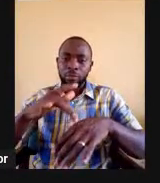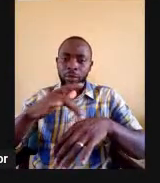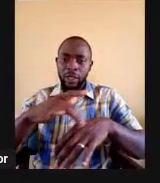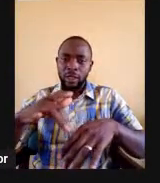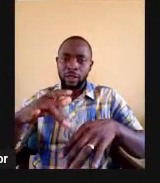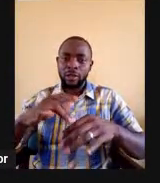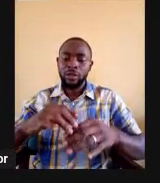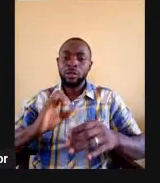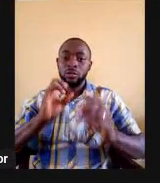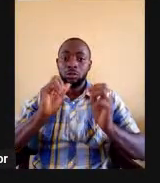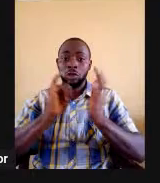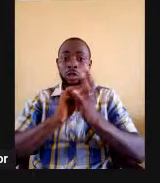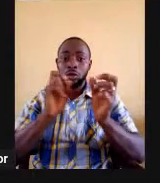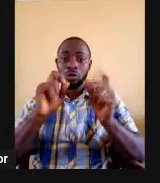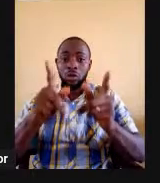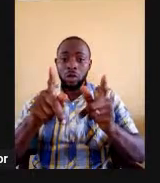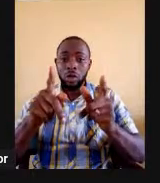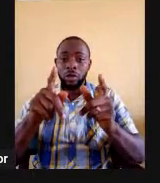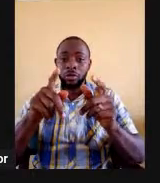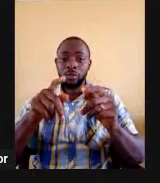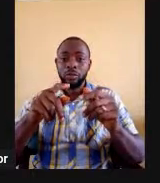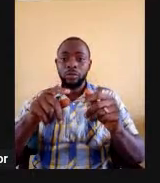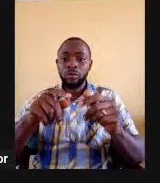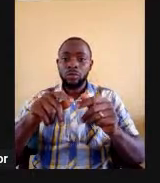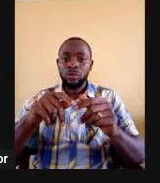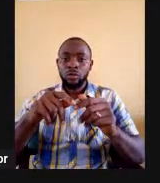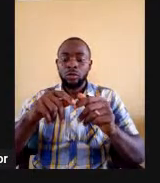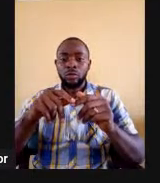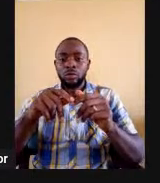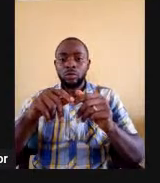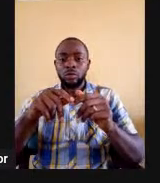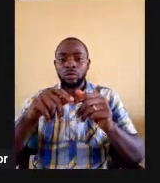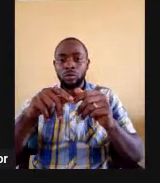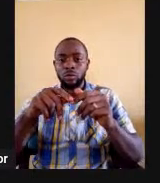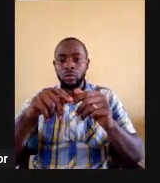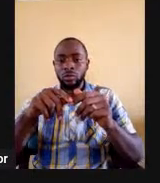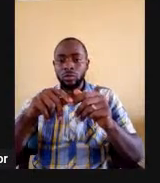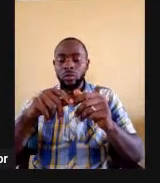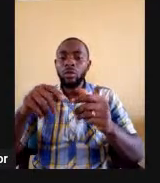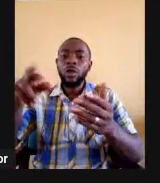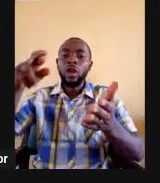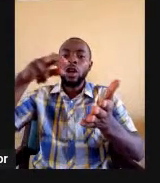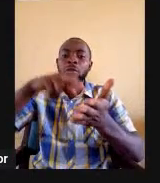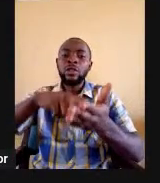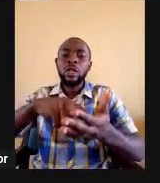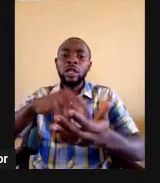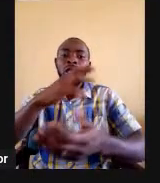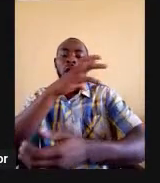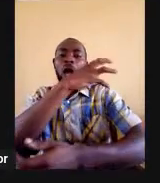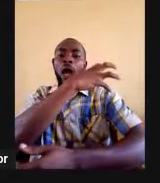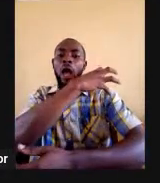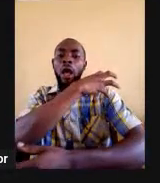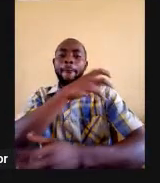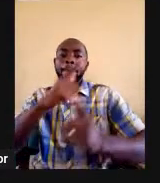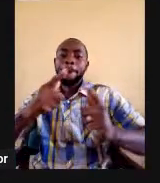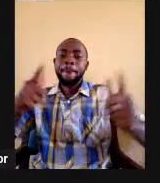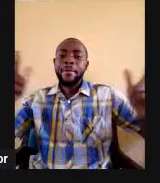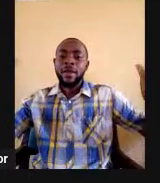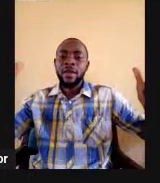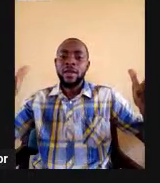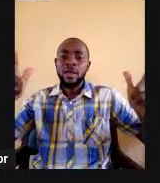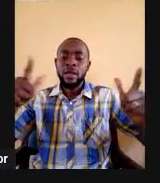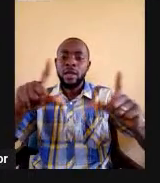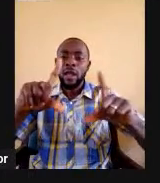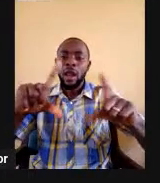Is that okay? So to represent capital letters. So if I want to say my name now and I want